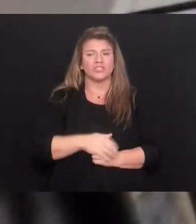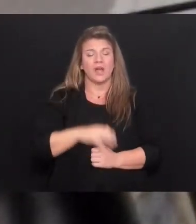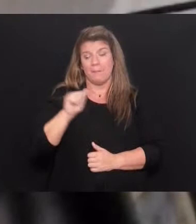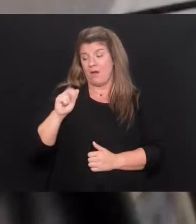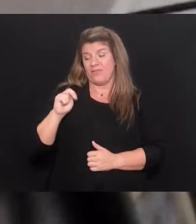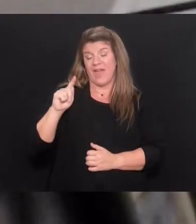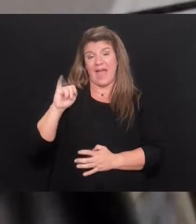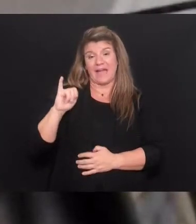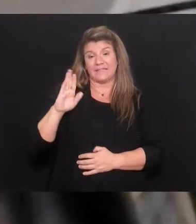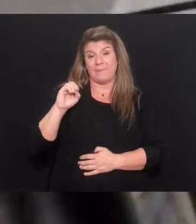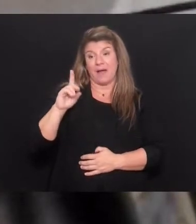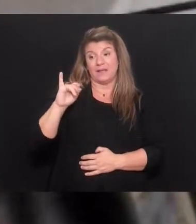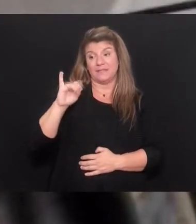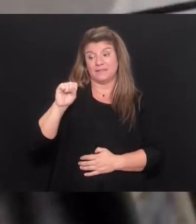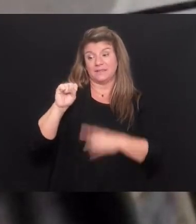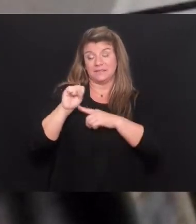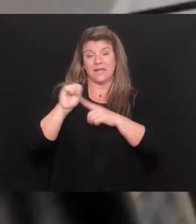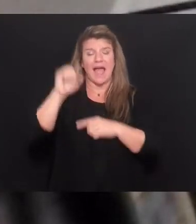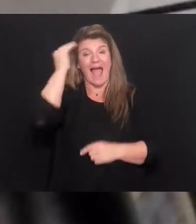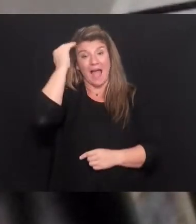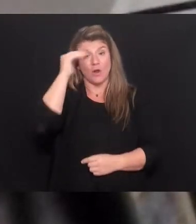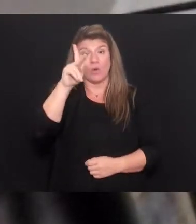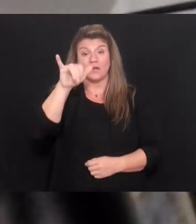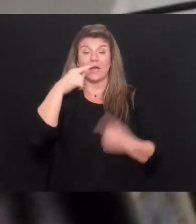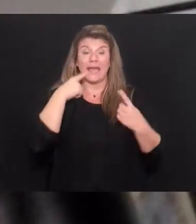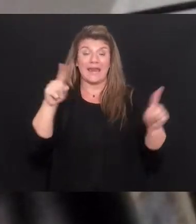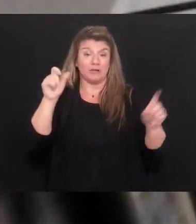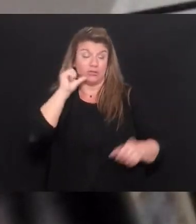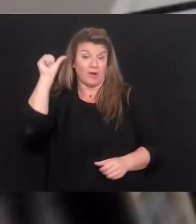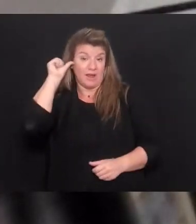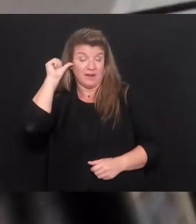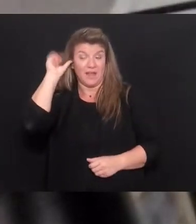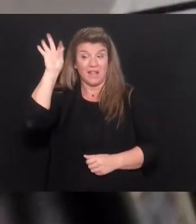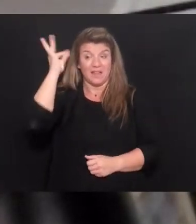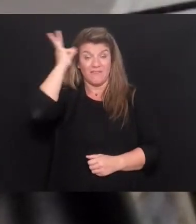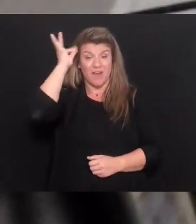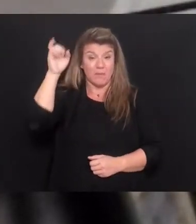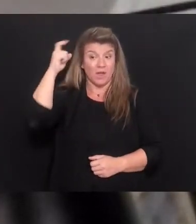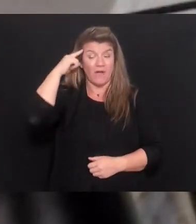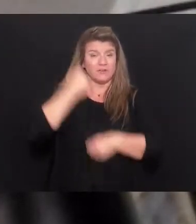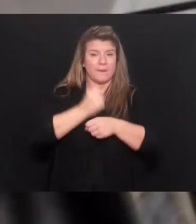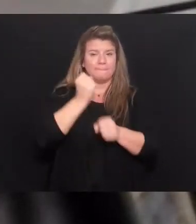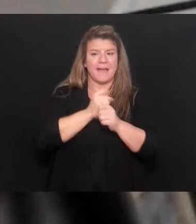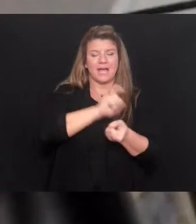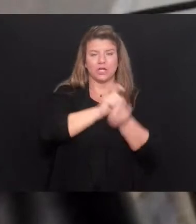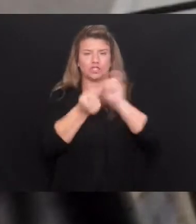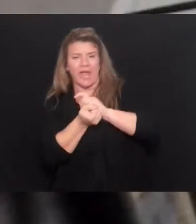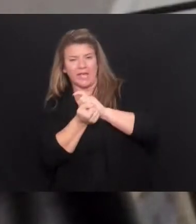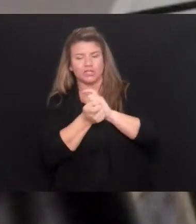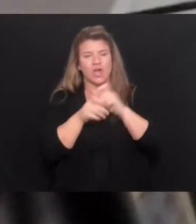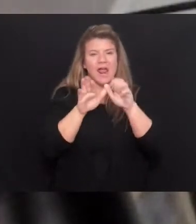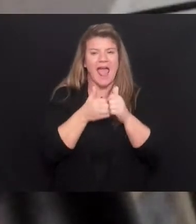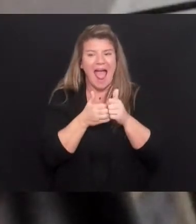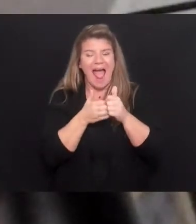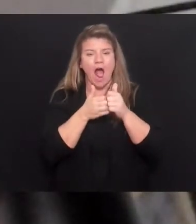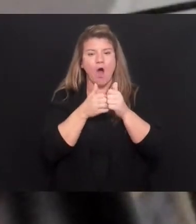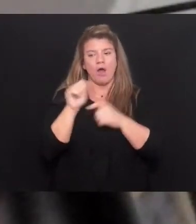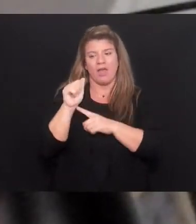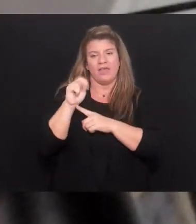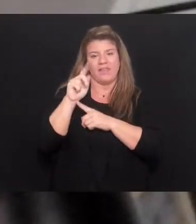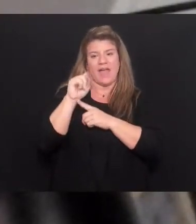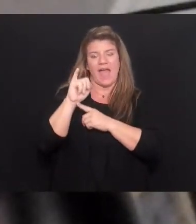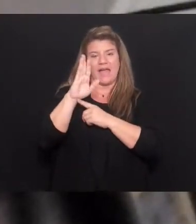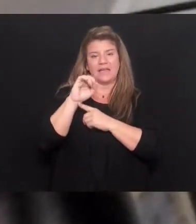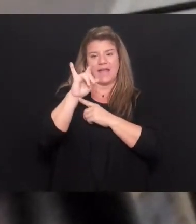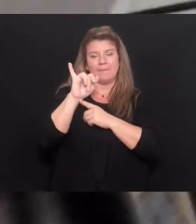antibodies. I know Kentucky just announced yesterday that the federal government is making a change in how monoclonal antibody treatments are going to